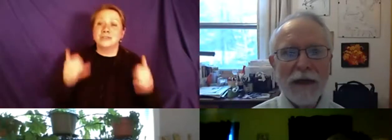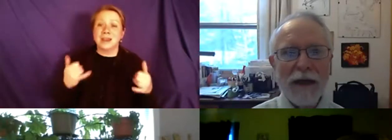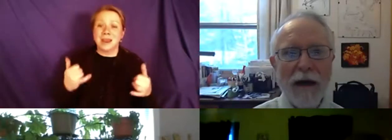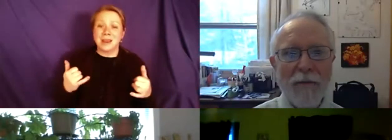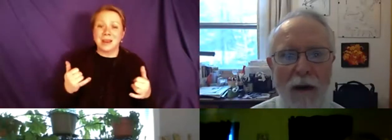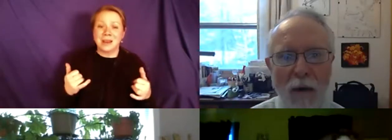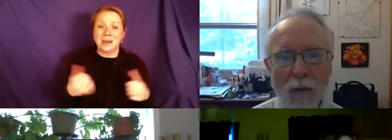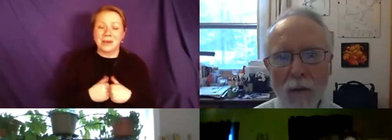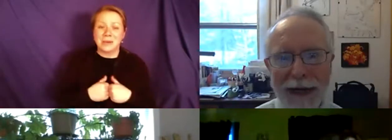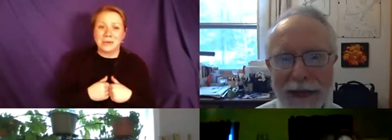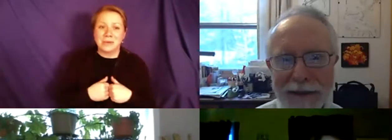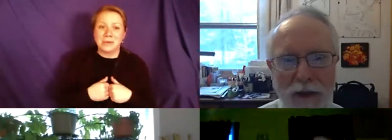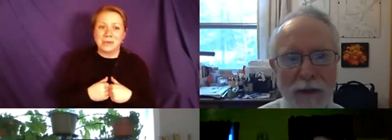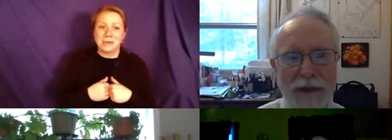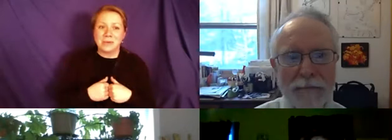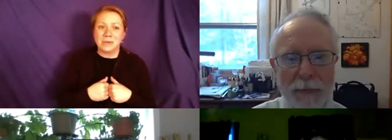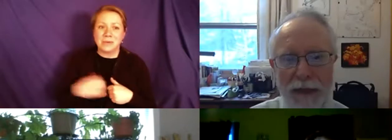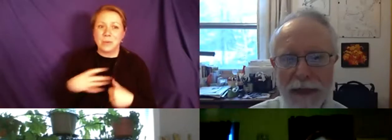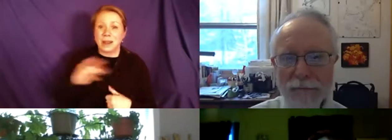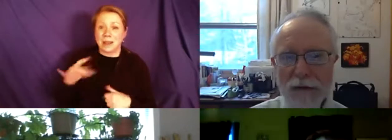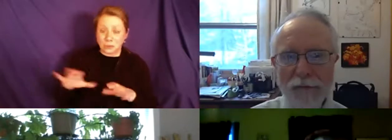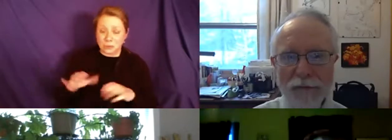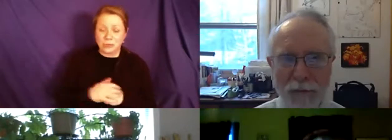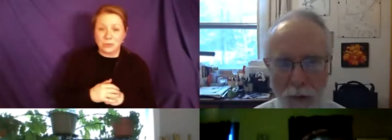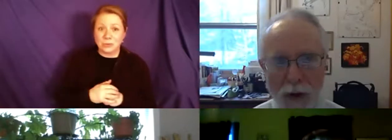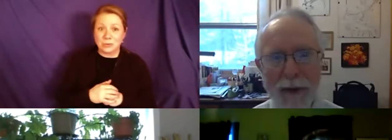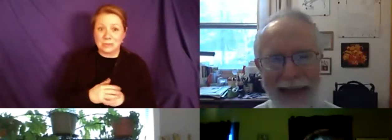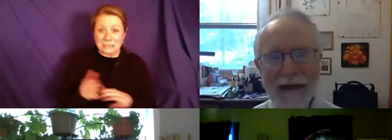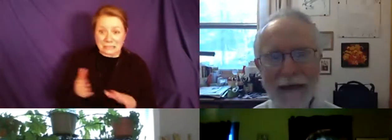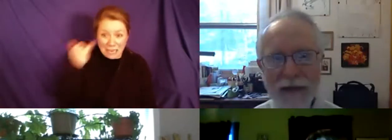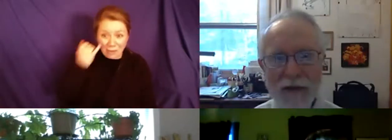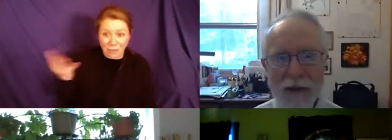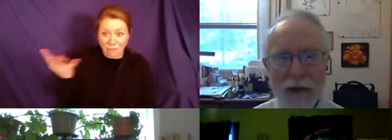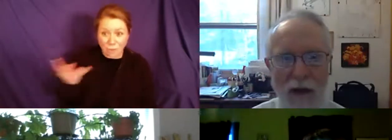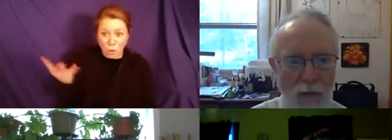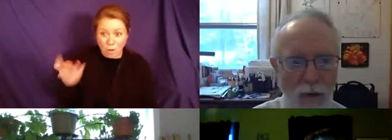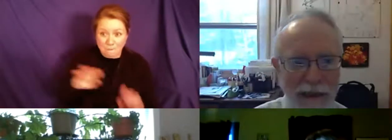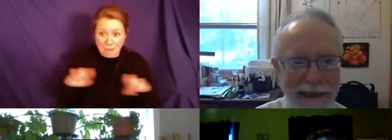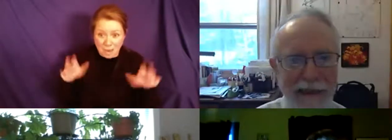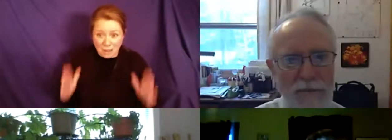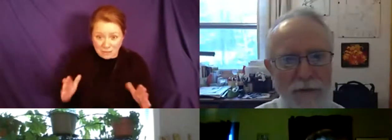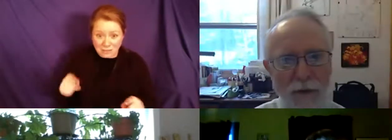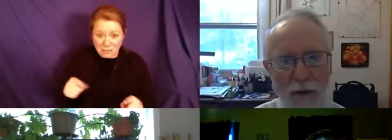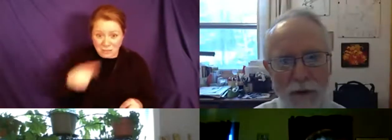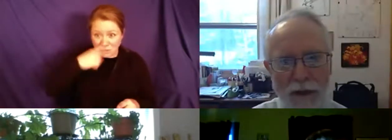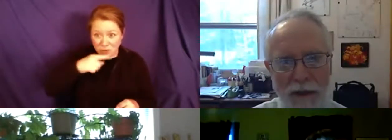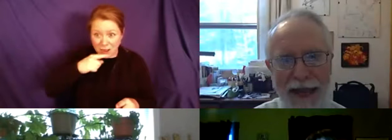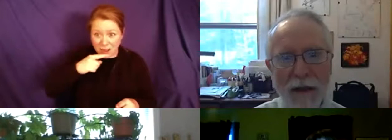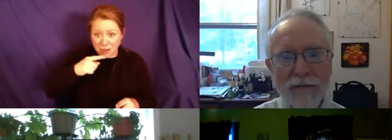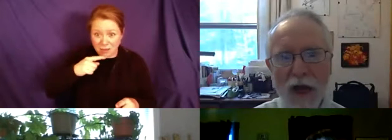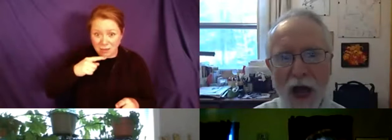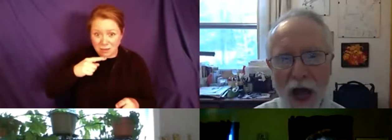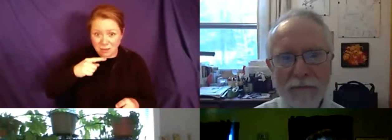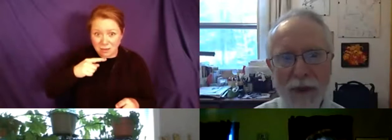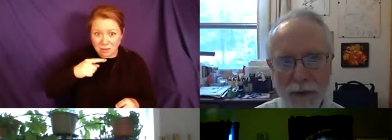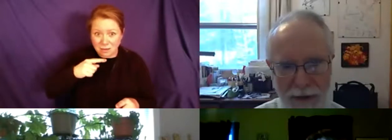think, what I'd like to do is if the four panelists would leave